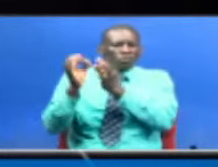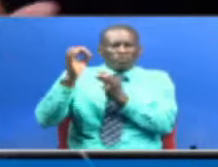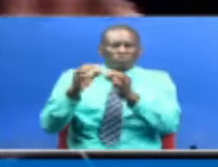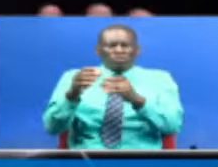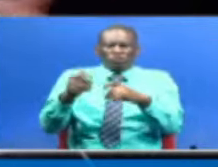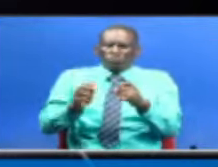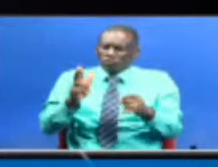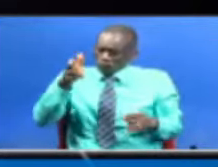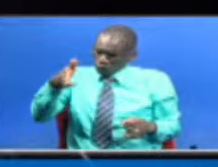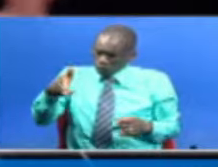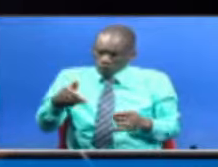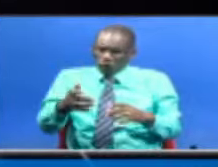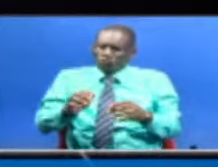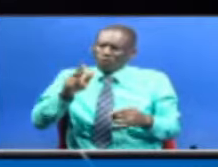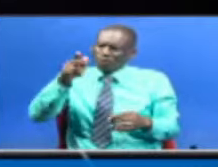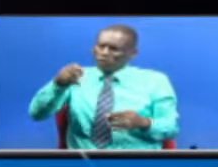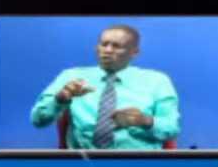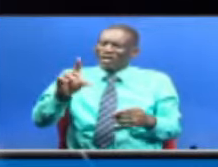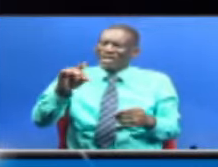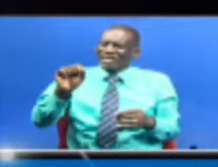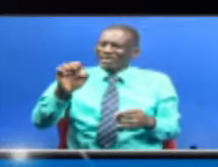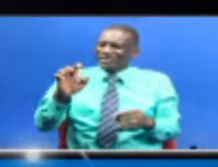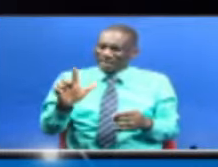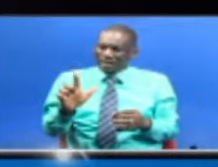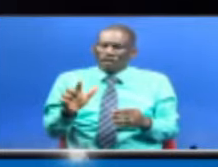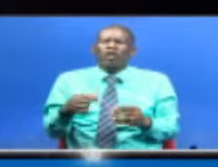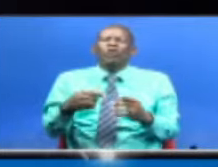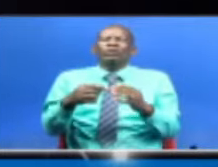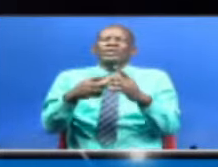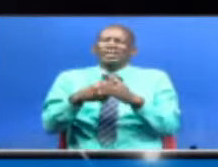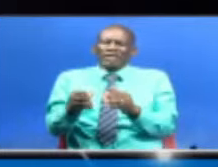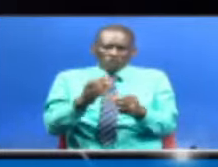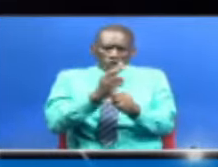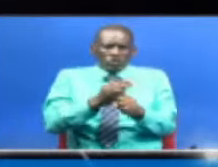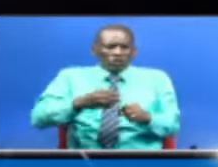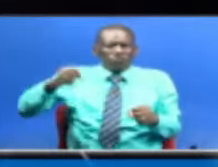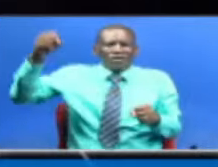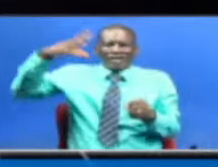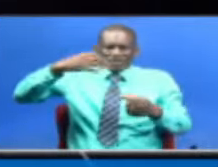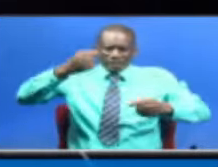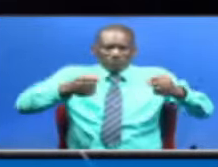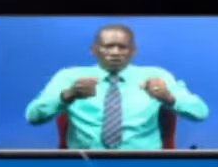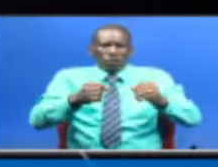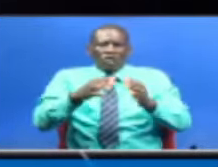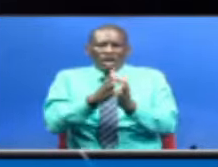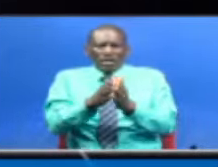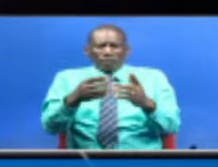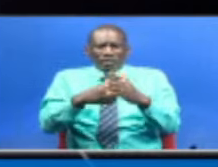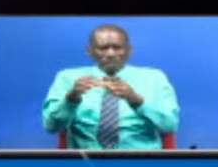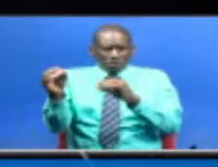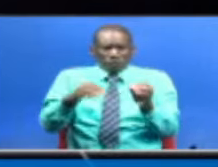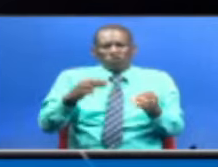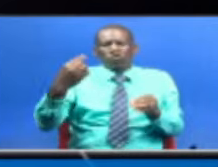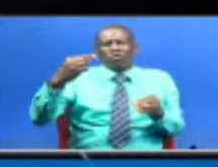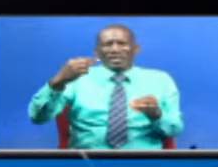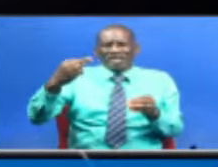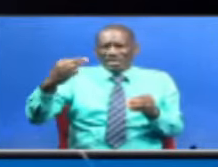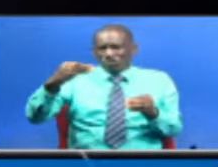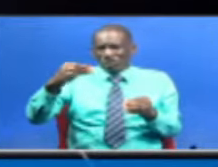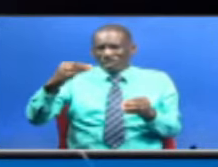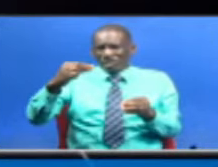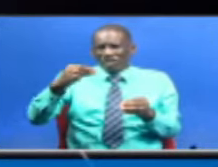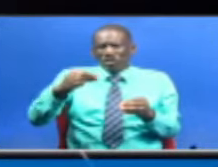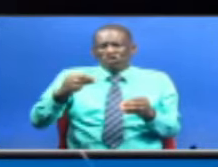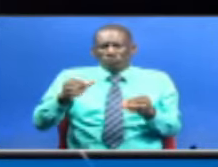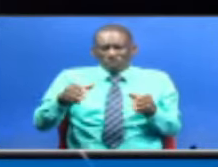fuels, from petrol, from diesel, to, let's say, electric cars, to greener